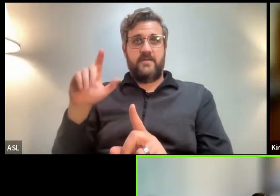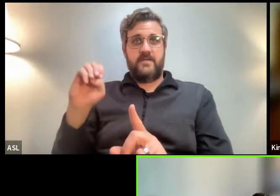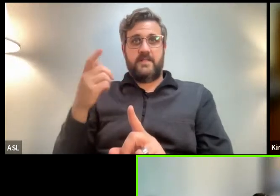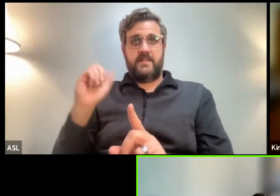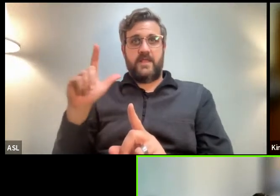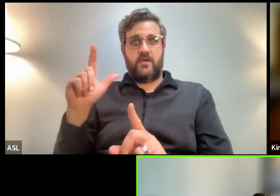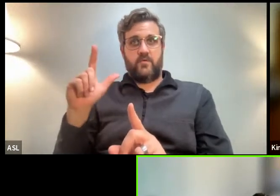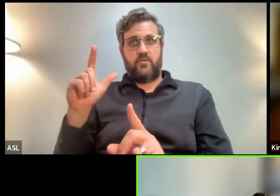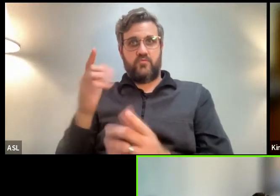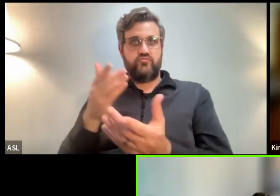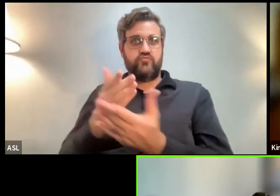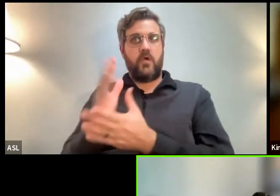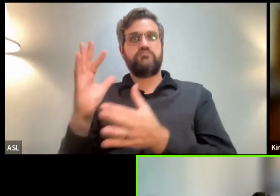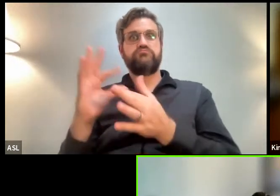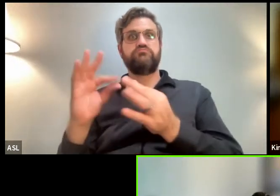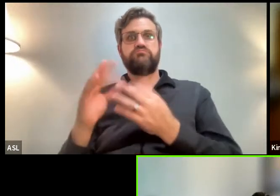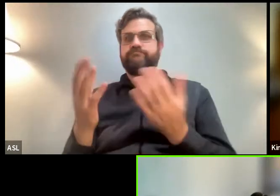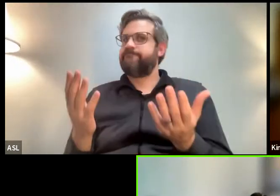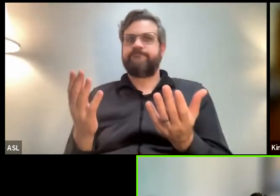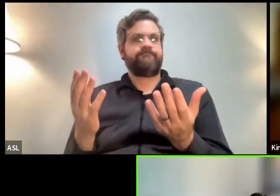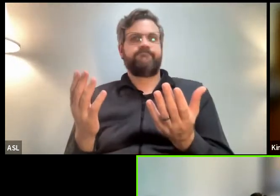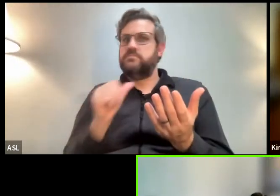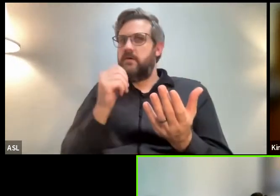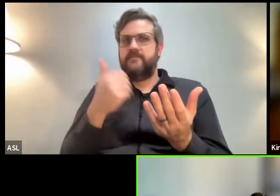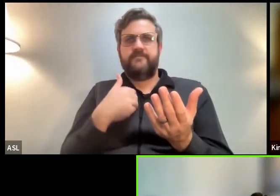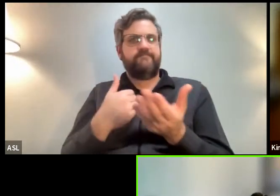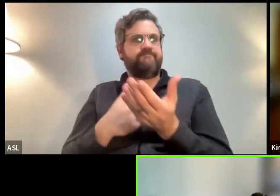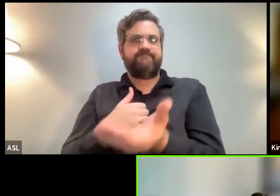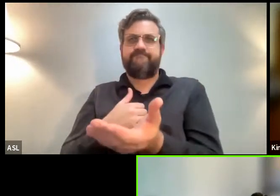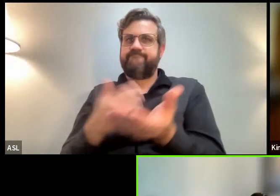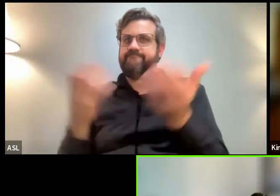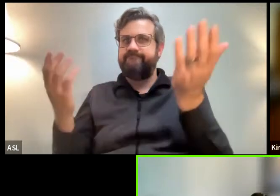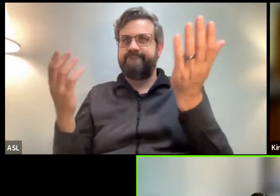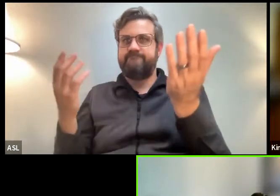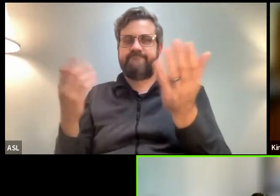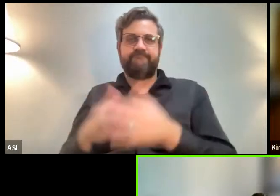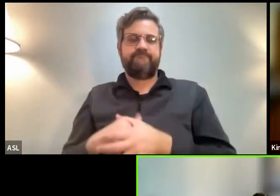say in what happens. And